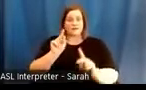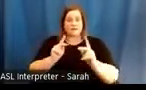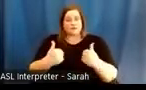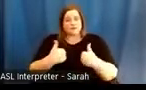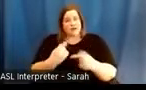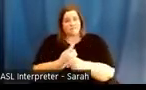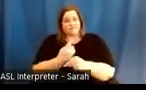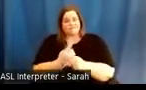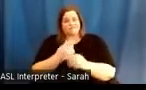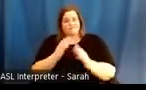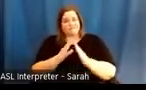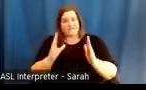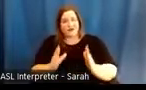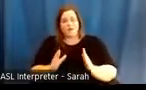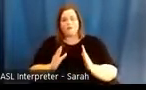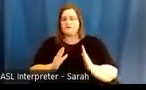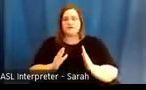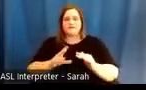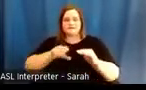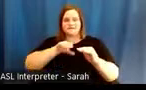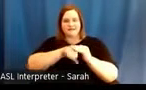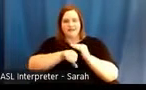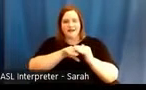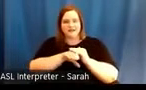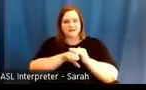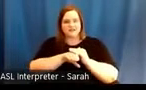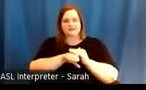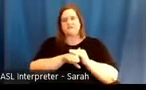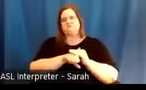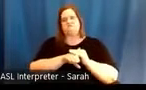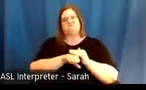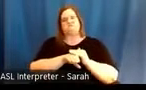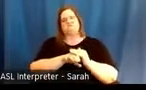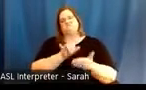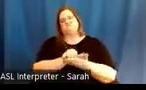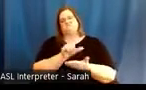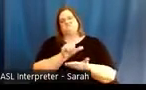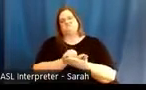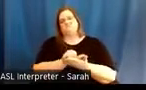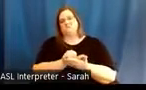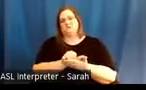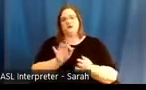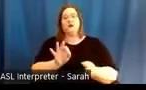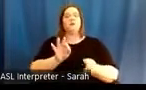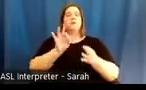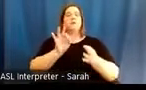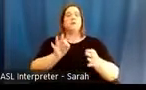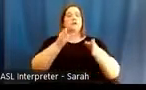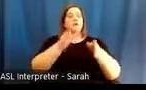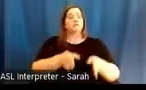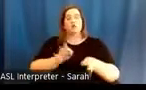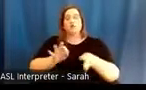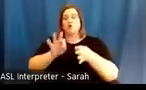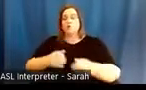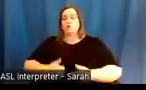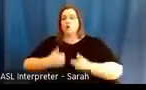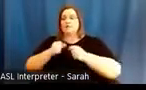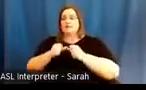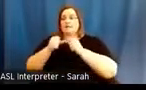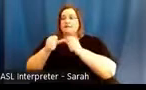housing, but getting access to those is near impossible. You have to be a perfect person, perfect tenant in order to get into